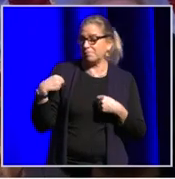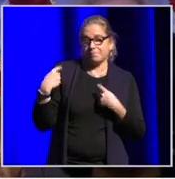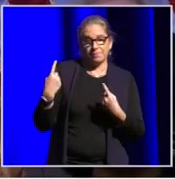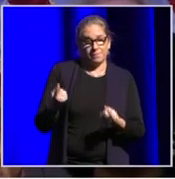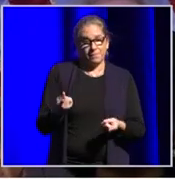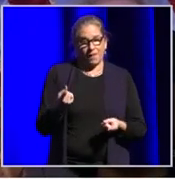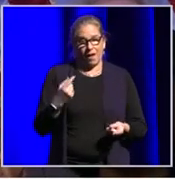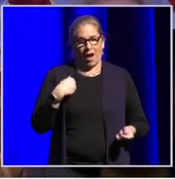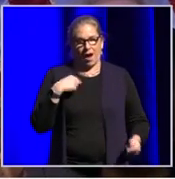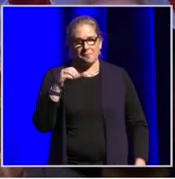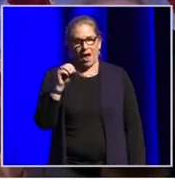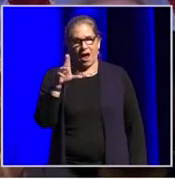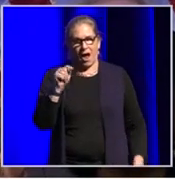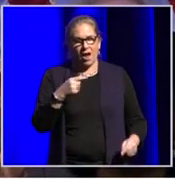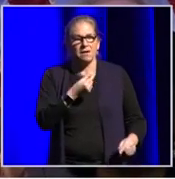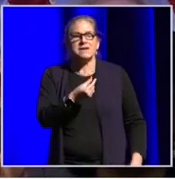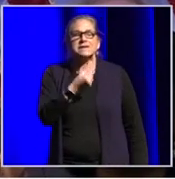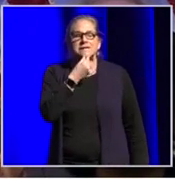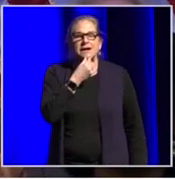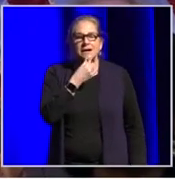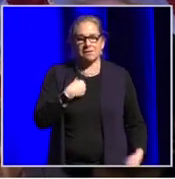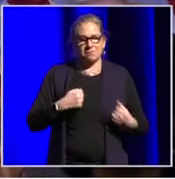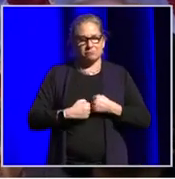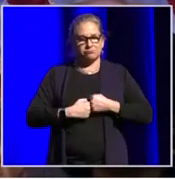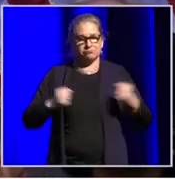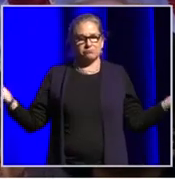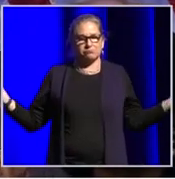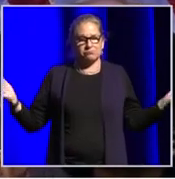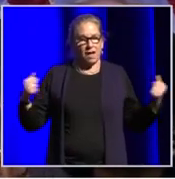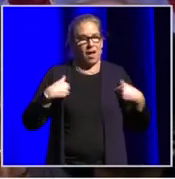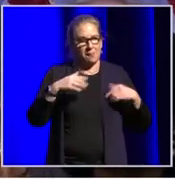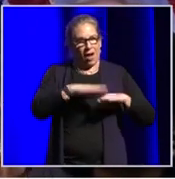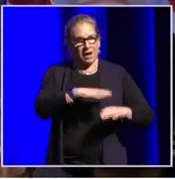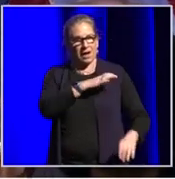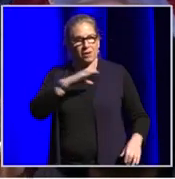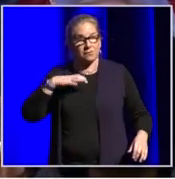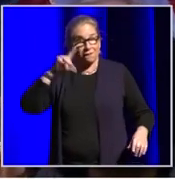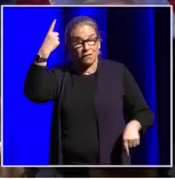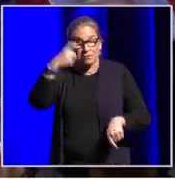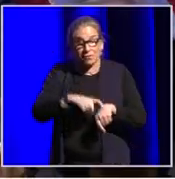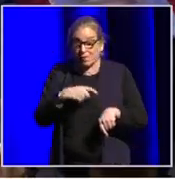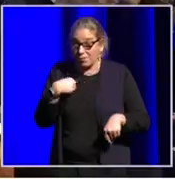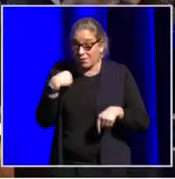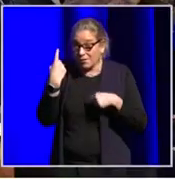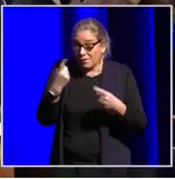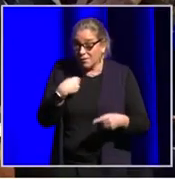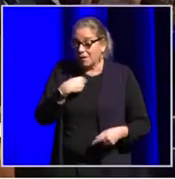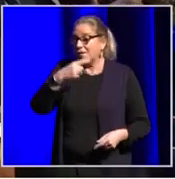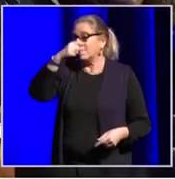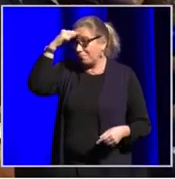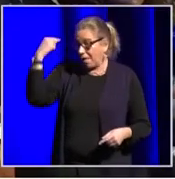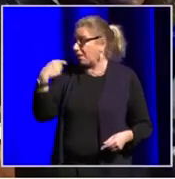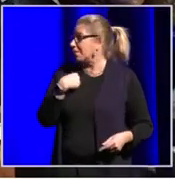time ever, that council member will be black. With this honor comes the responsibility to